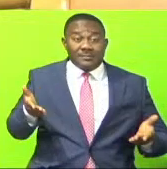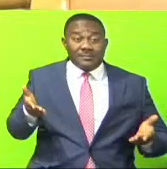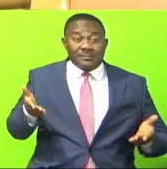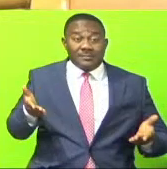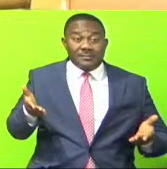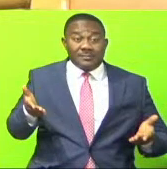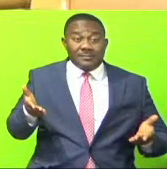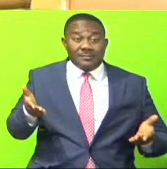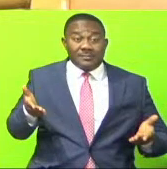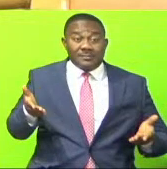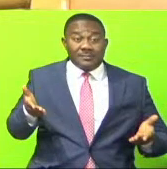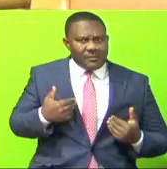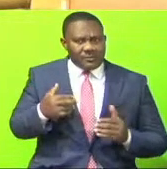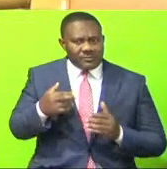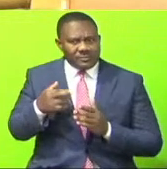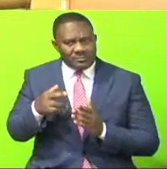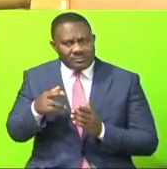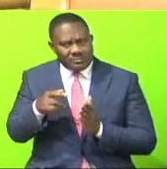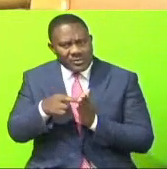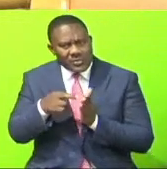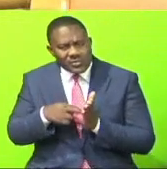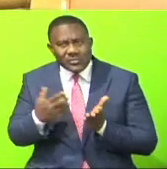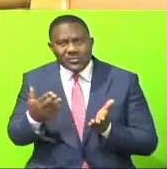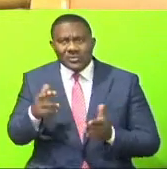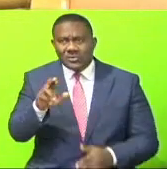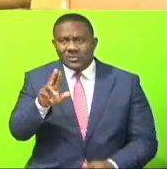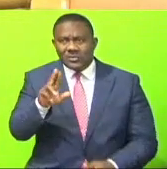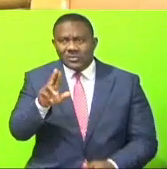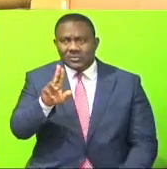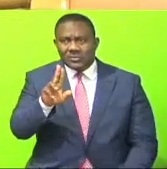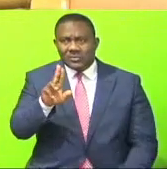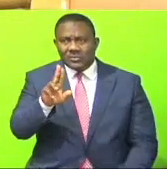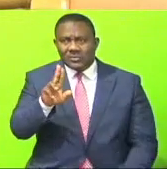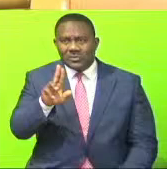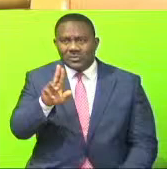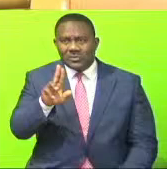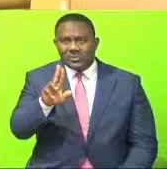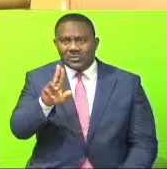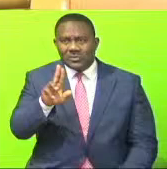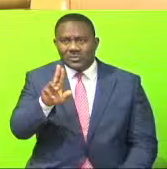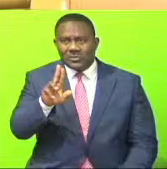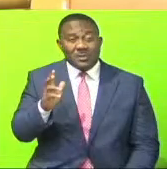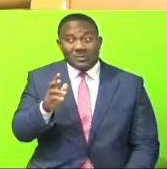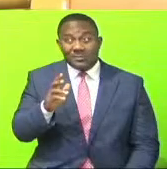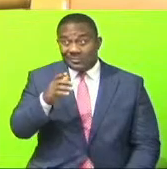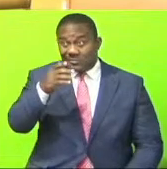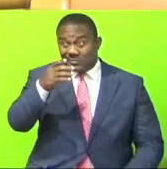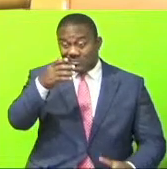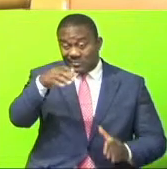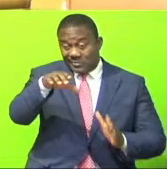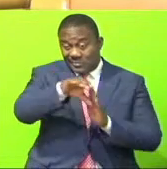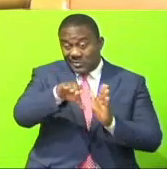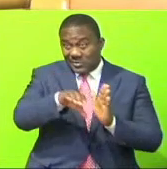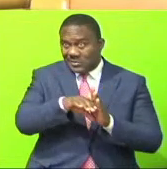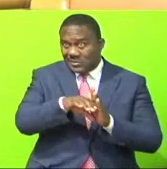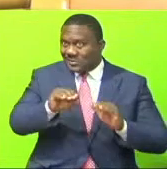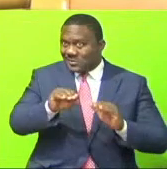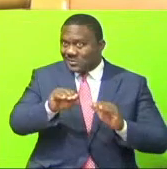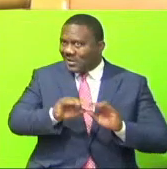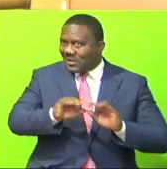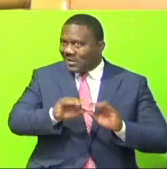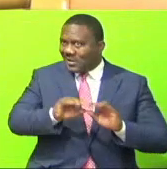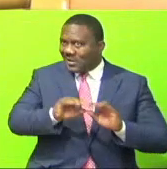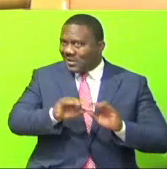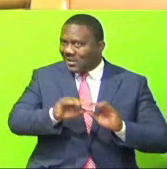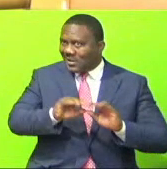rules. And the Constitution is clear that we are governed by our rules. And you and whoever sits there as